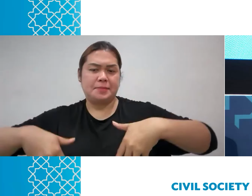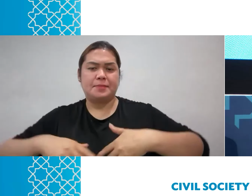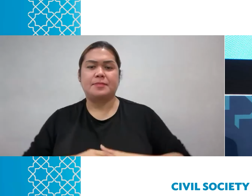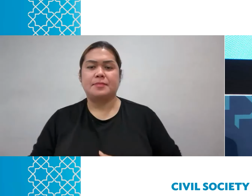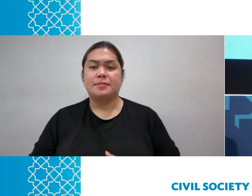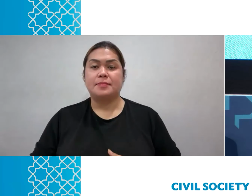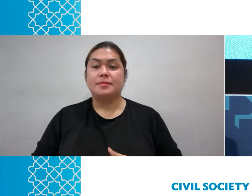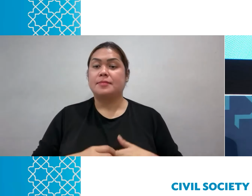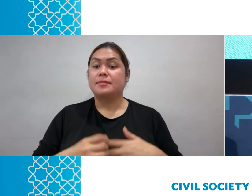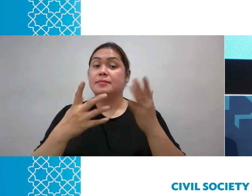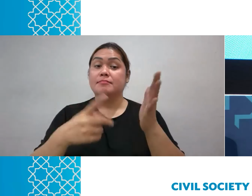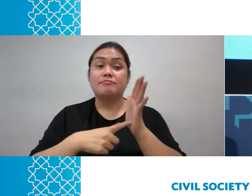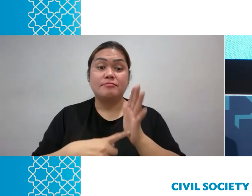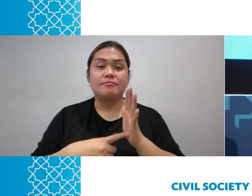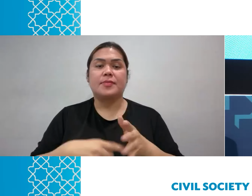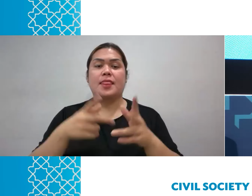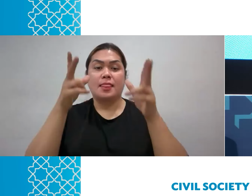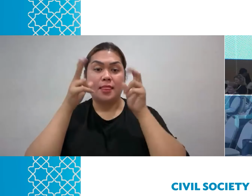Yeah.